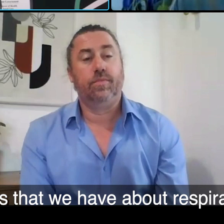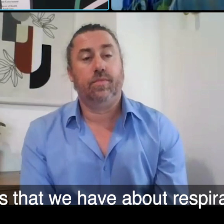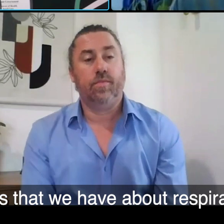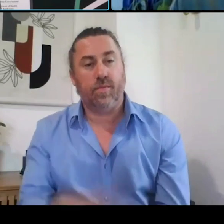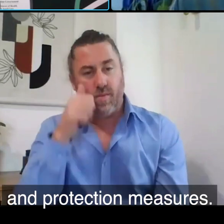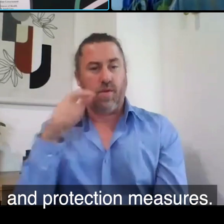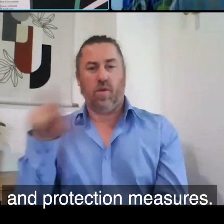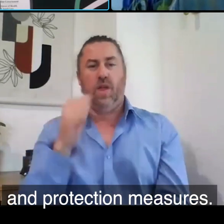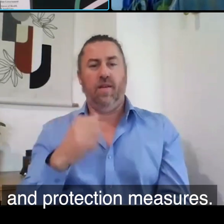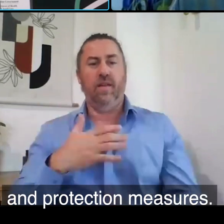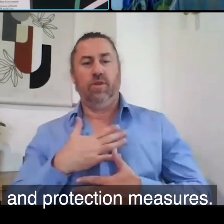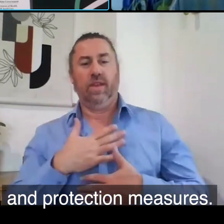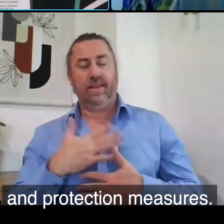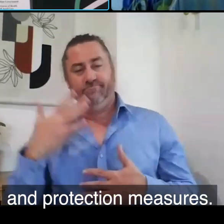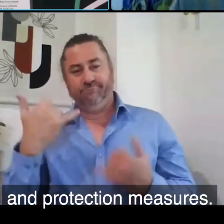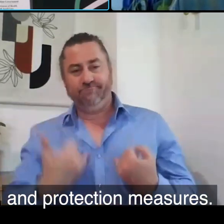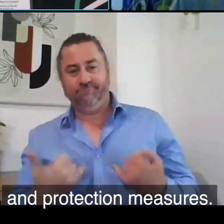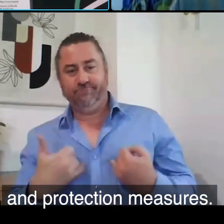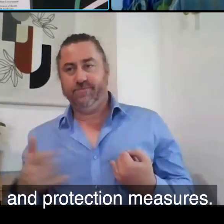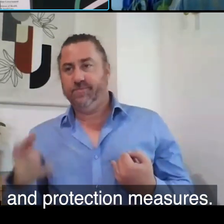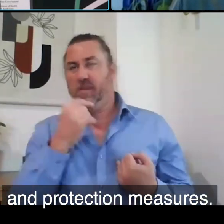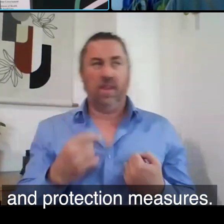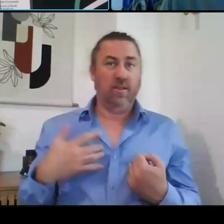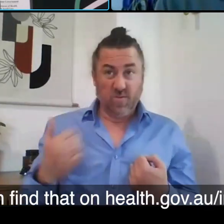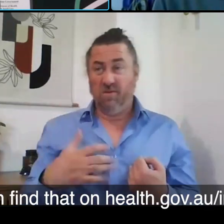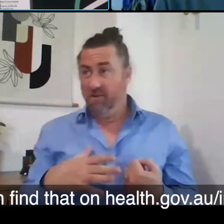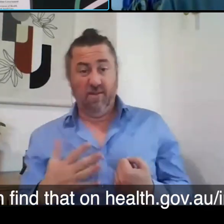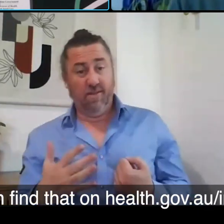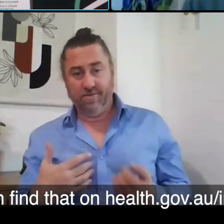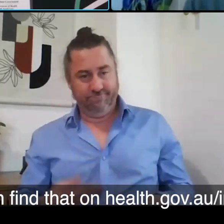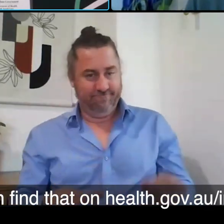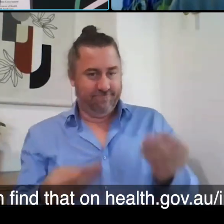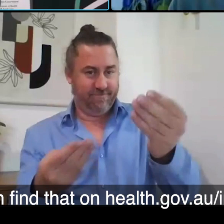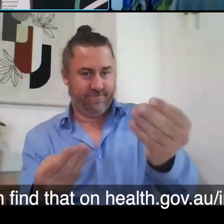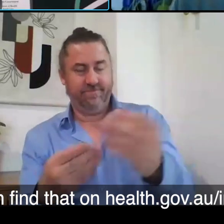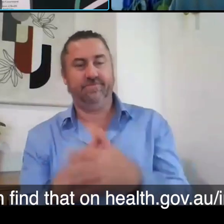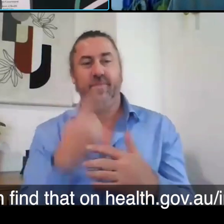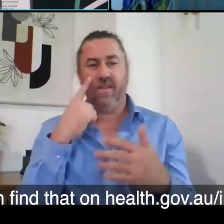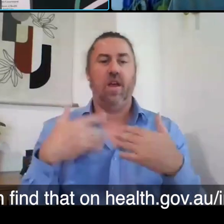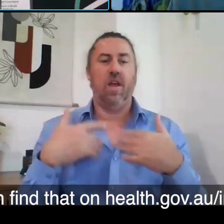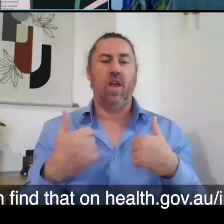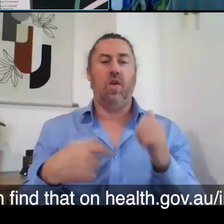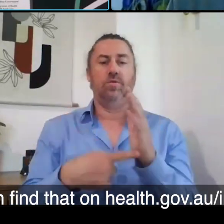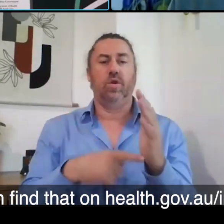respiratory viruses and protection measures. Again, you can find that on